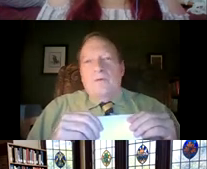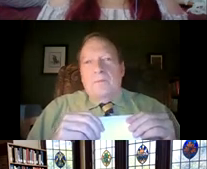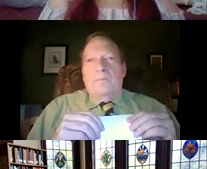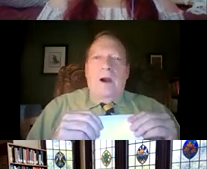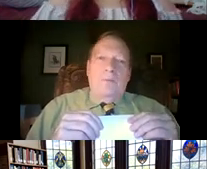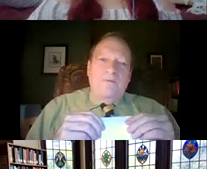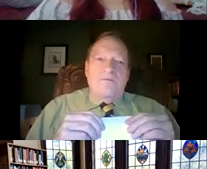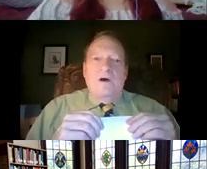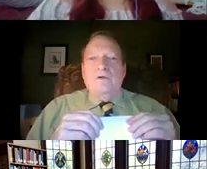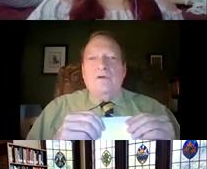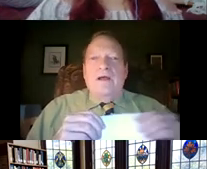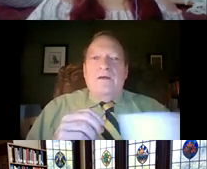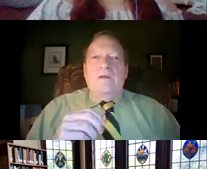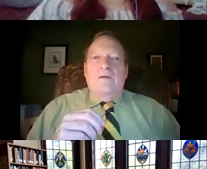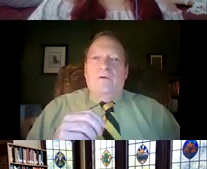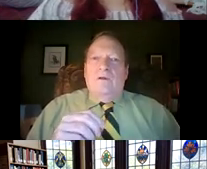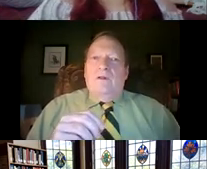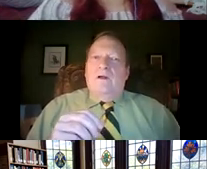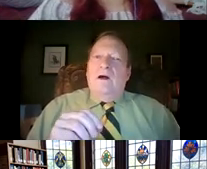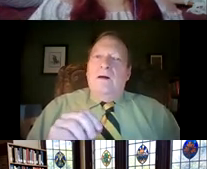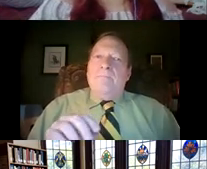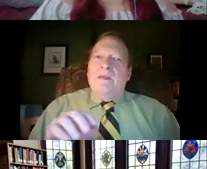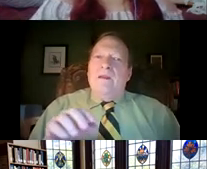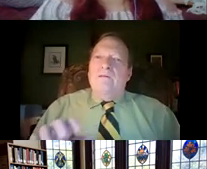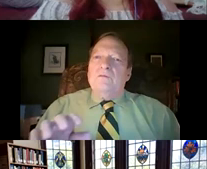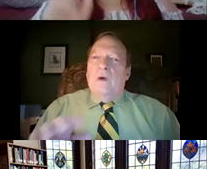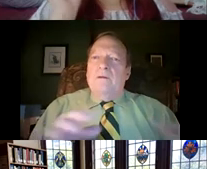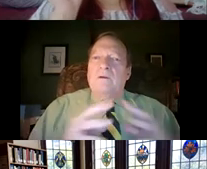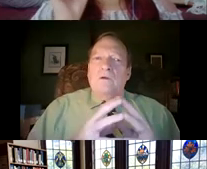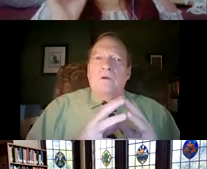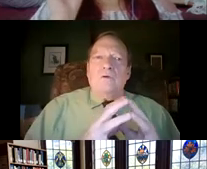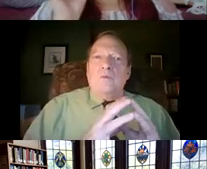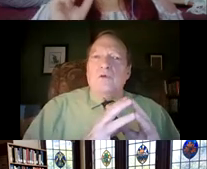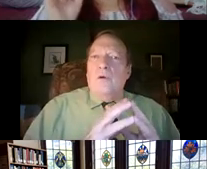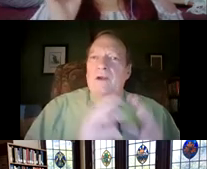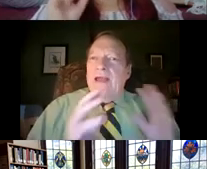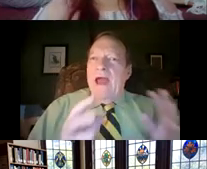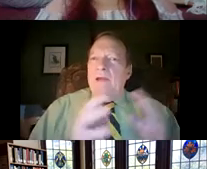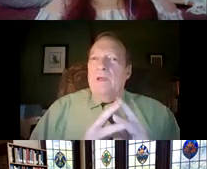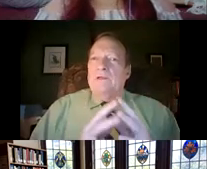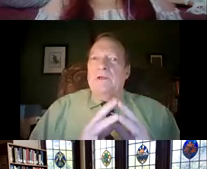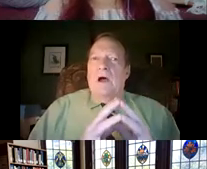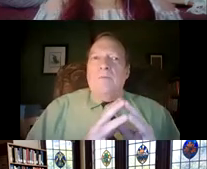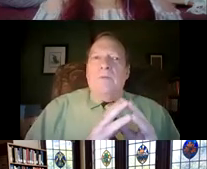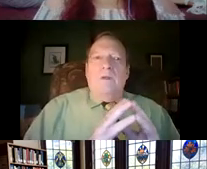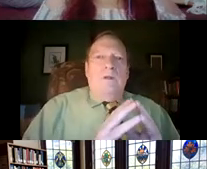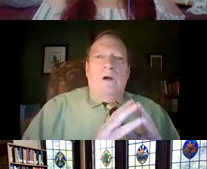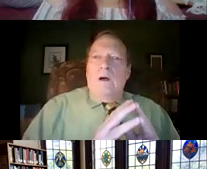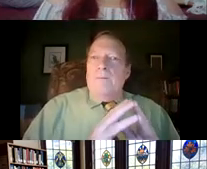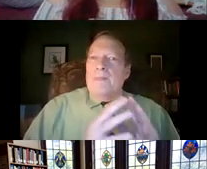it sort of properly fudged the level that it was what usually was called an academy at the